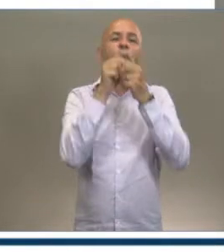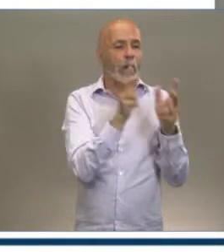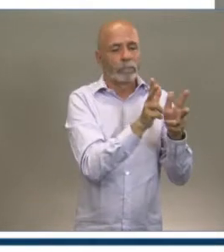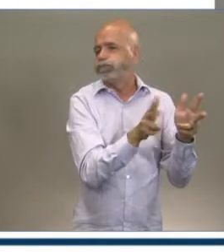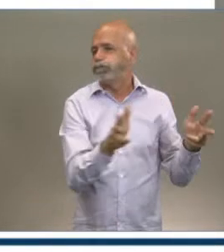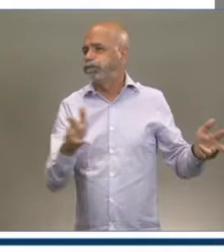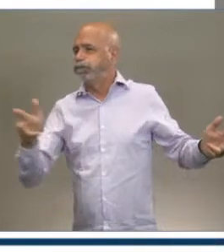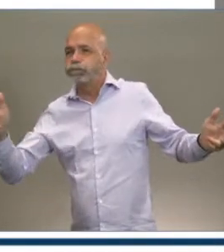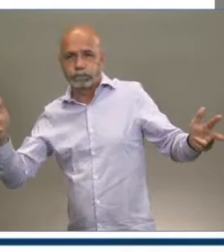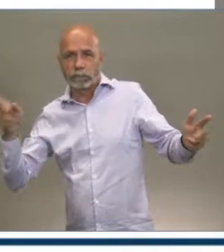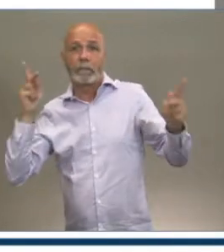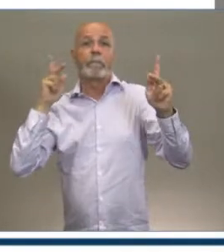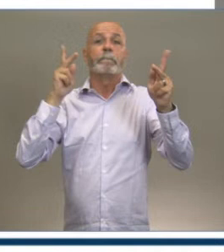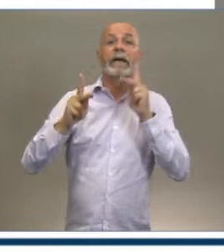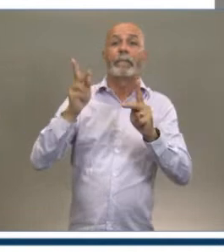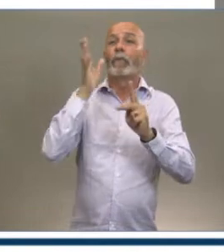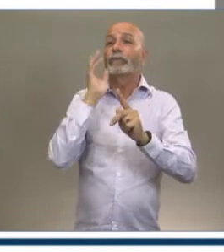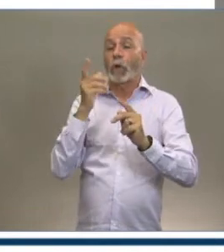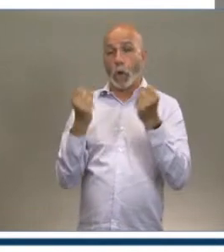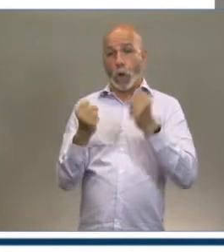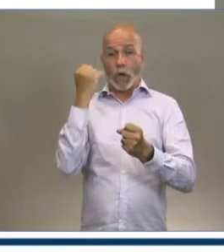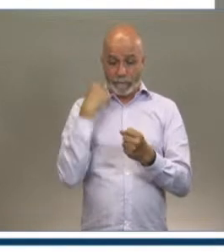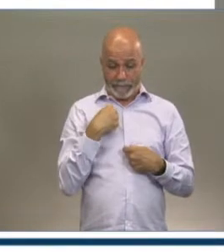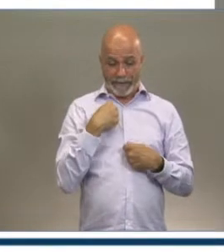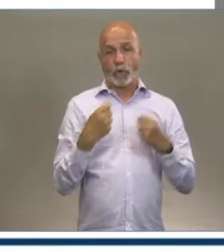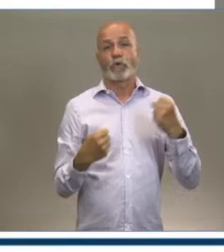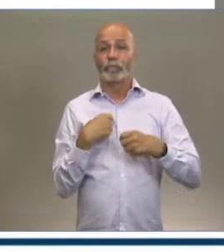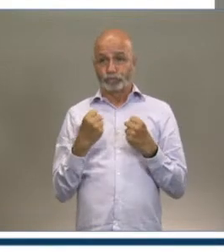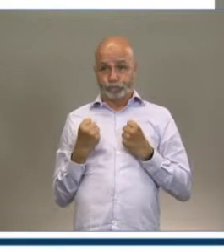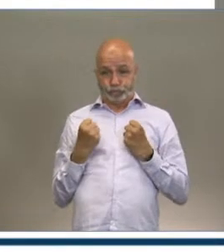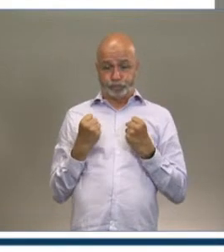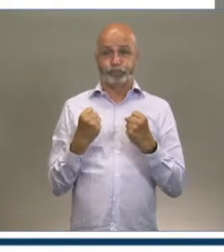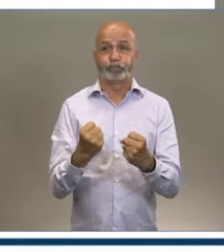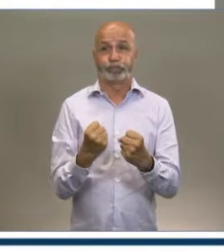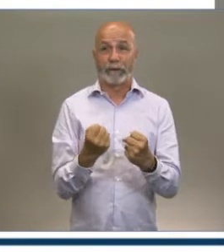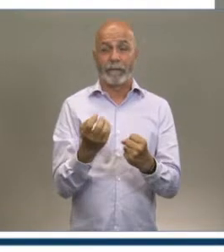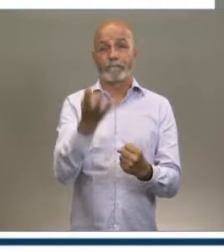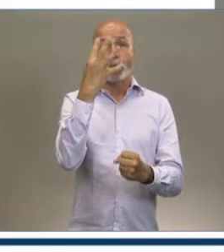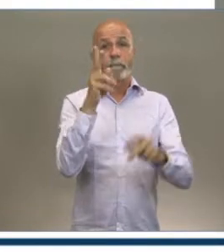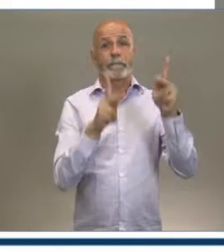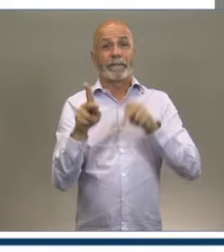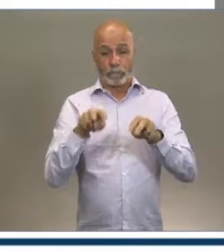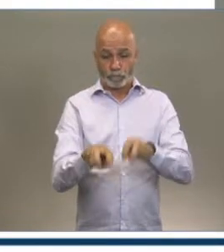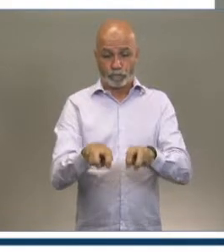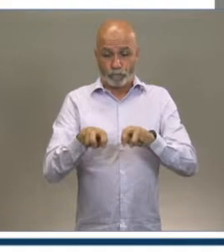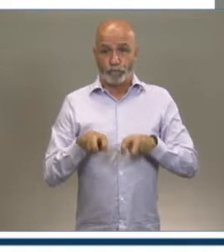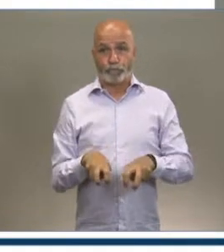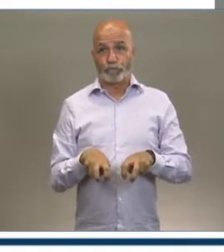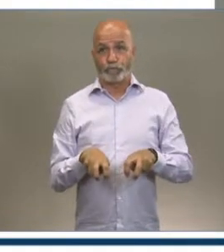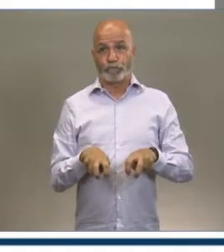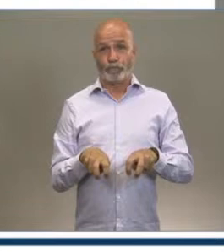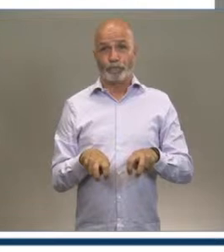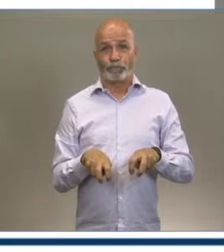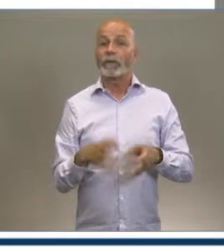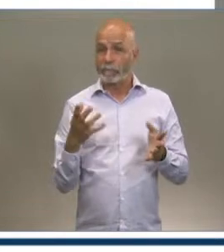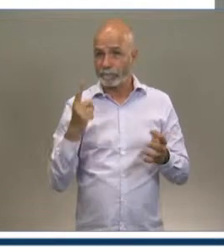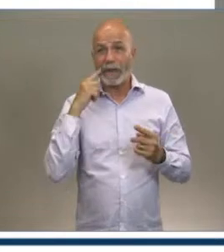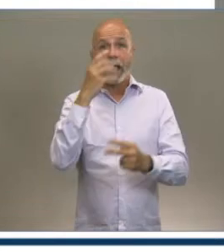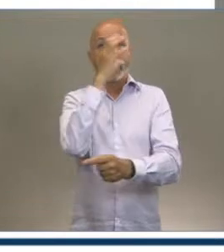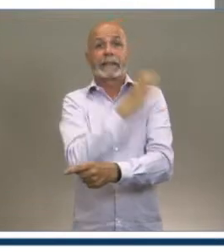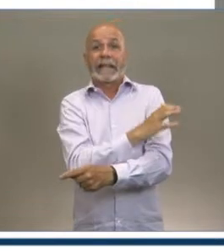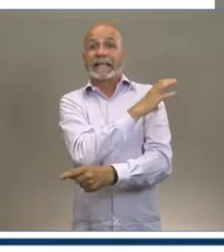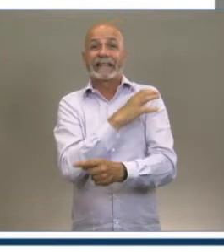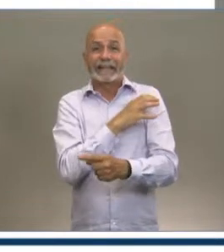4 people in a single car. All our other clinics will extend their hours and include more evening and weekend